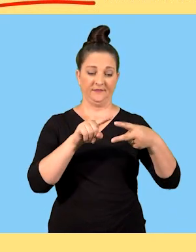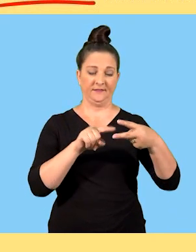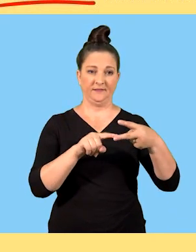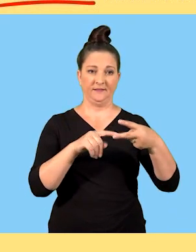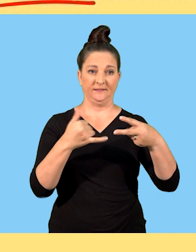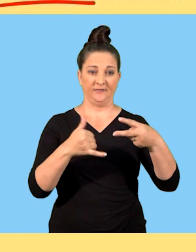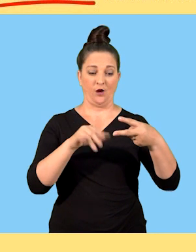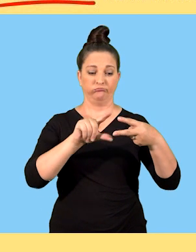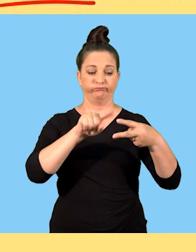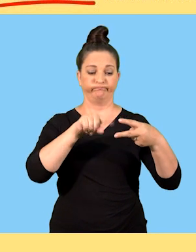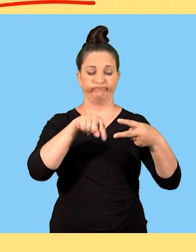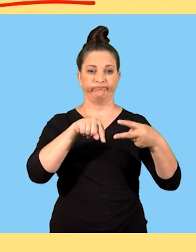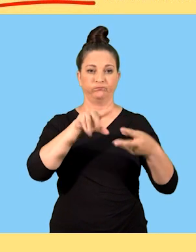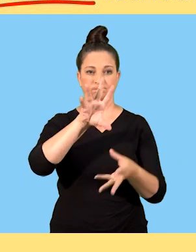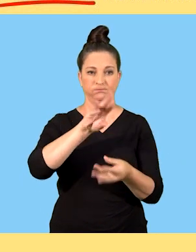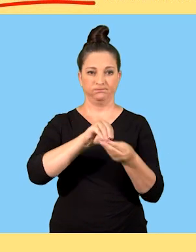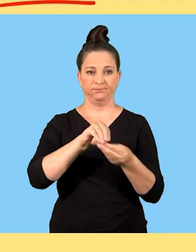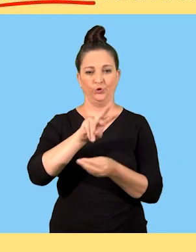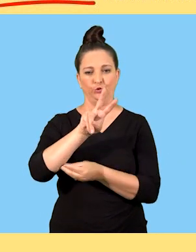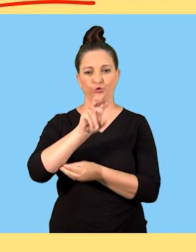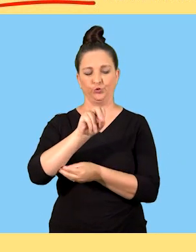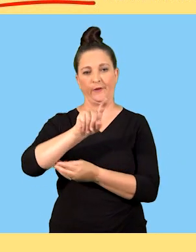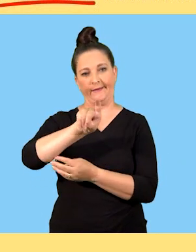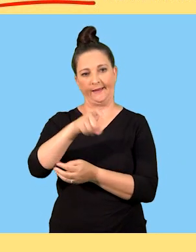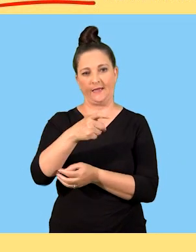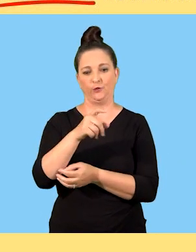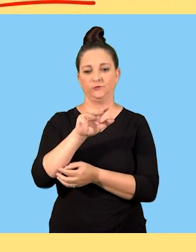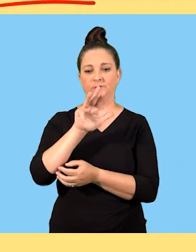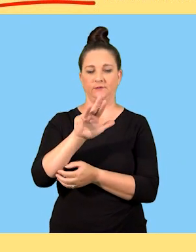452. Then I'll have a total which is